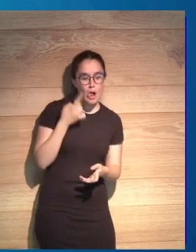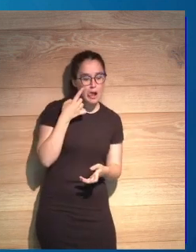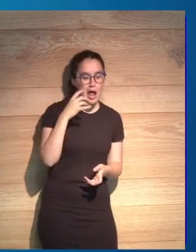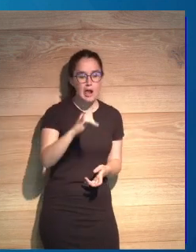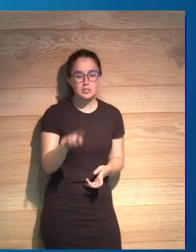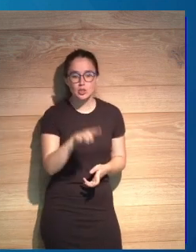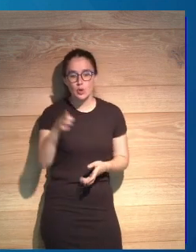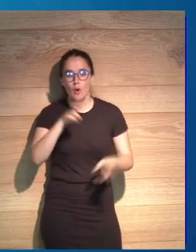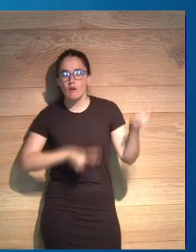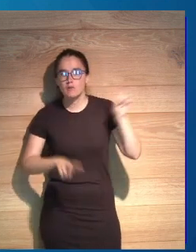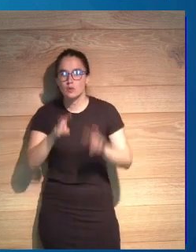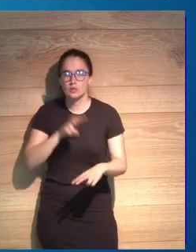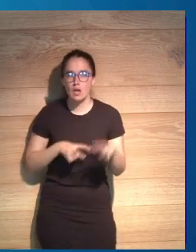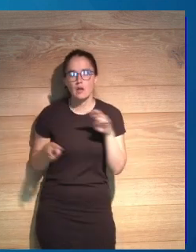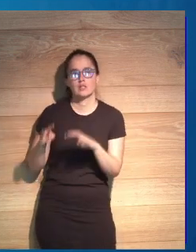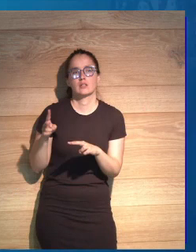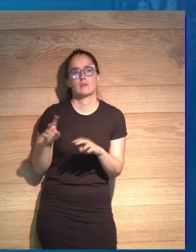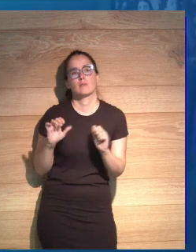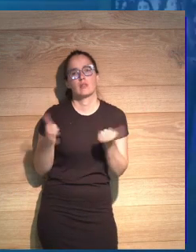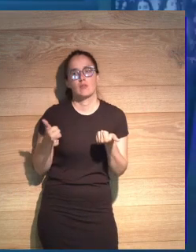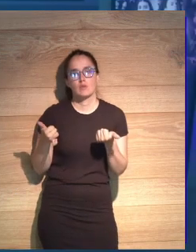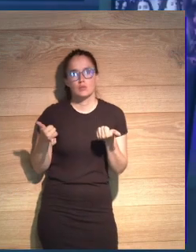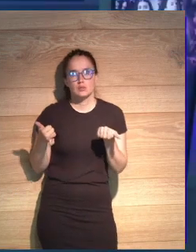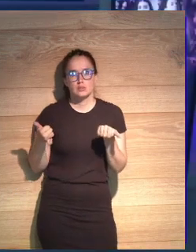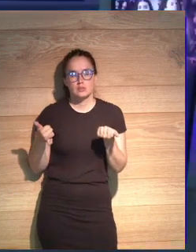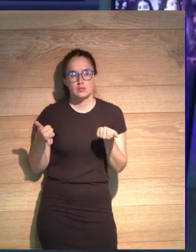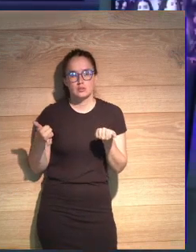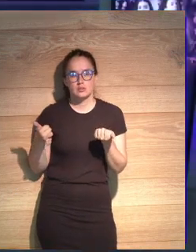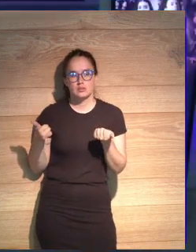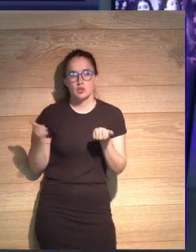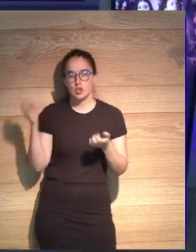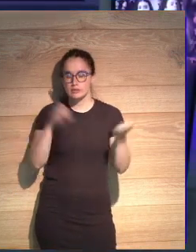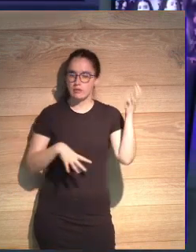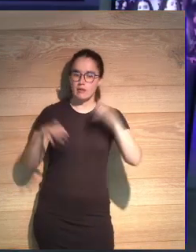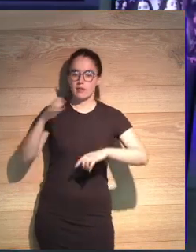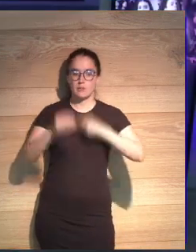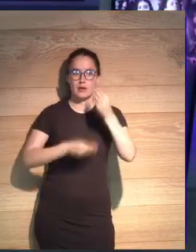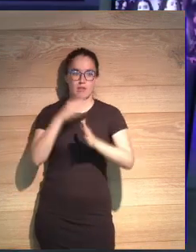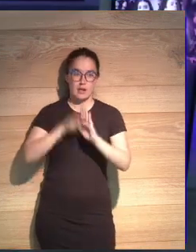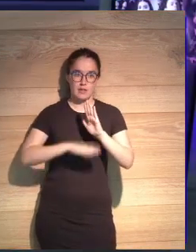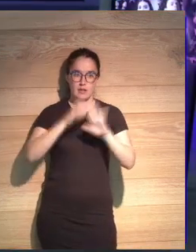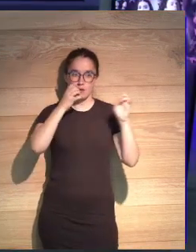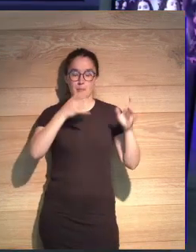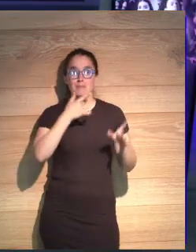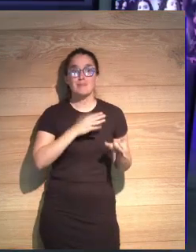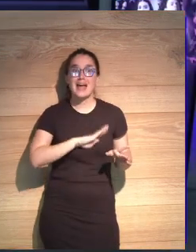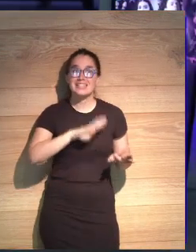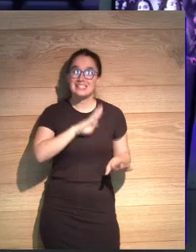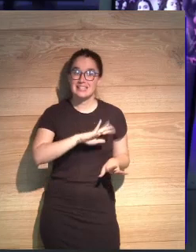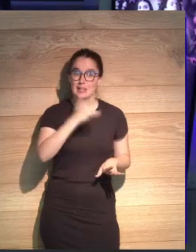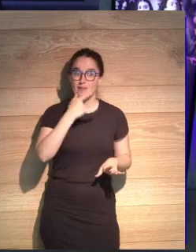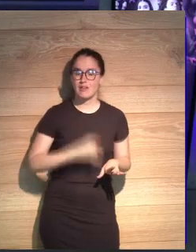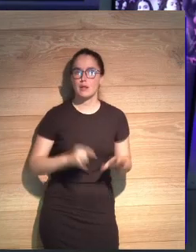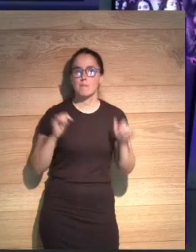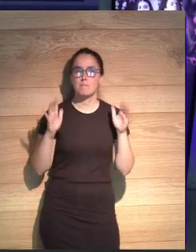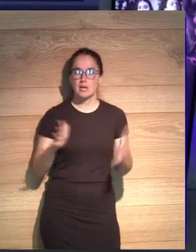then in the kitchen they have to open one drawer, the other drawer, and looking for the ingredients that they need for the recipe. It's very